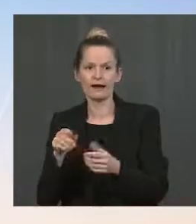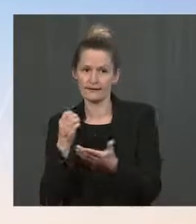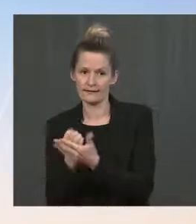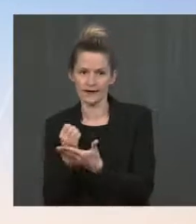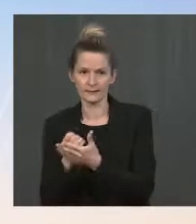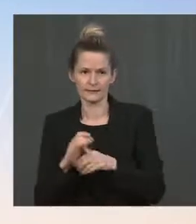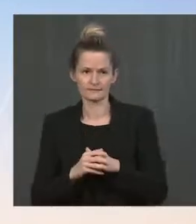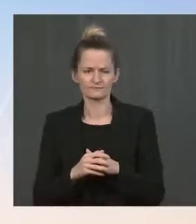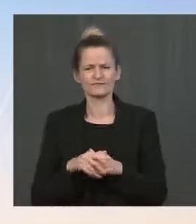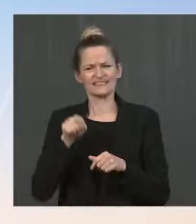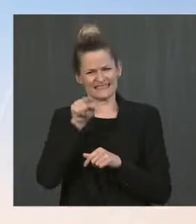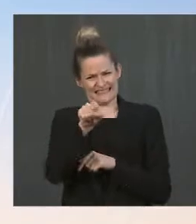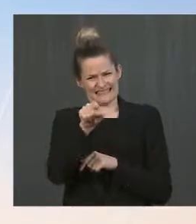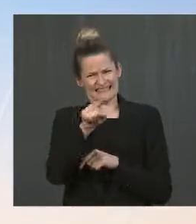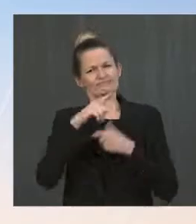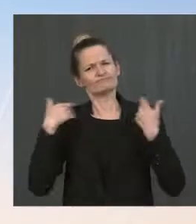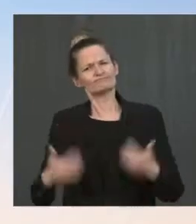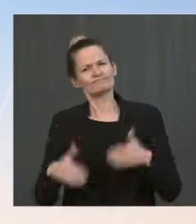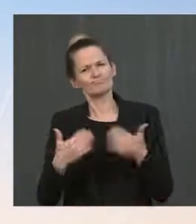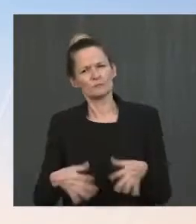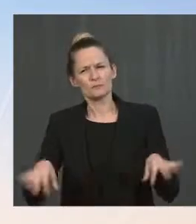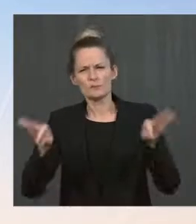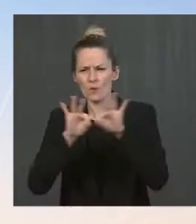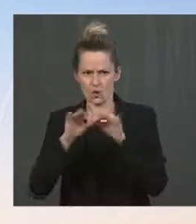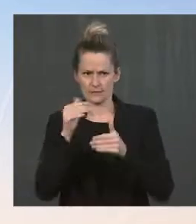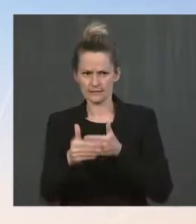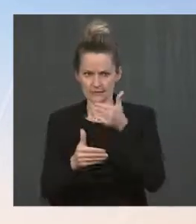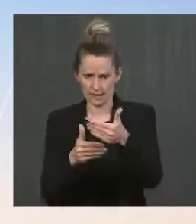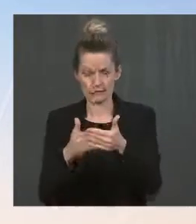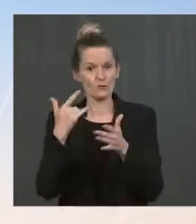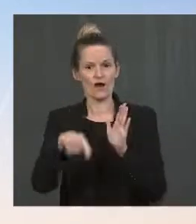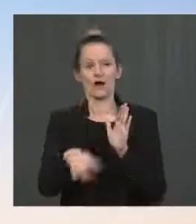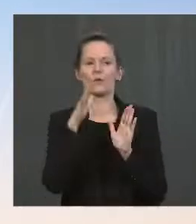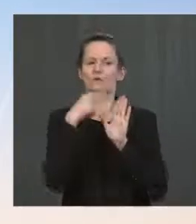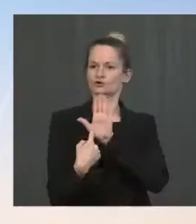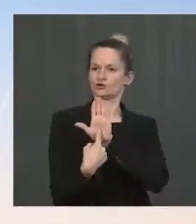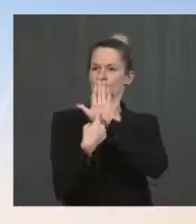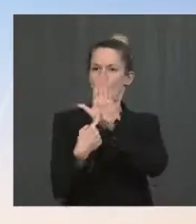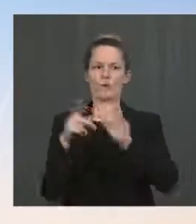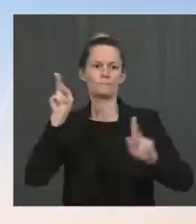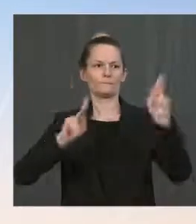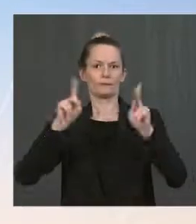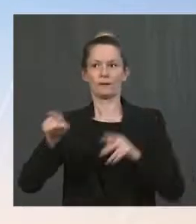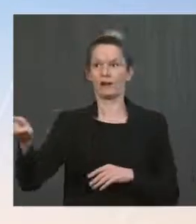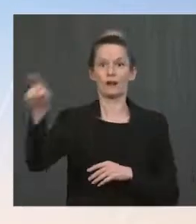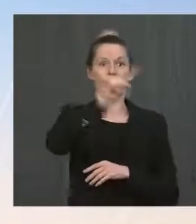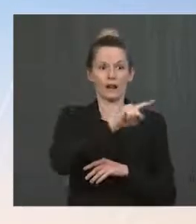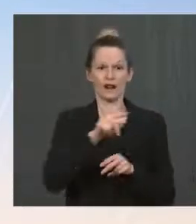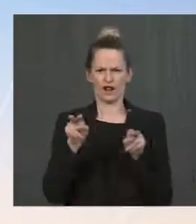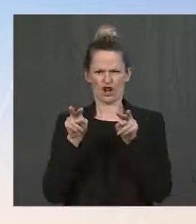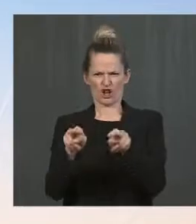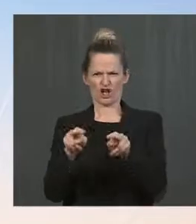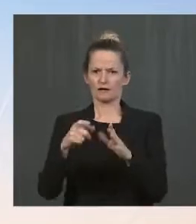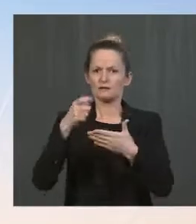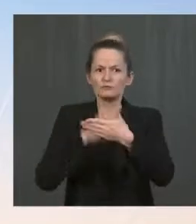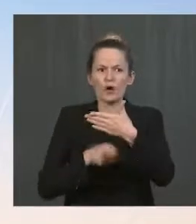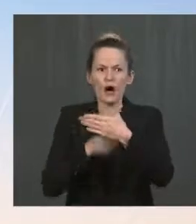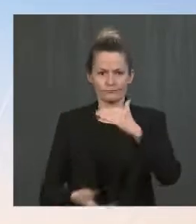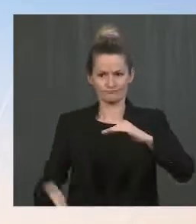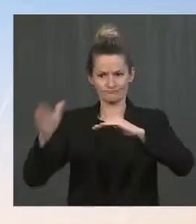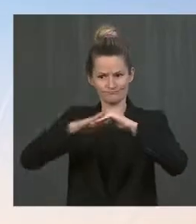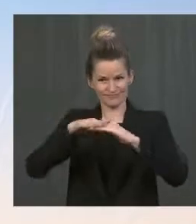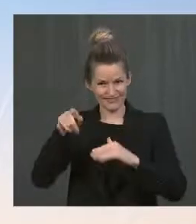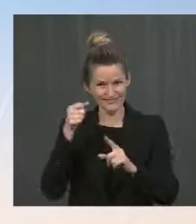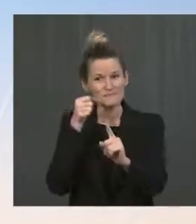is important because we're trying to also shine a light on the fact that these price increases that are affecting consumers